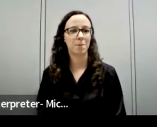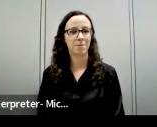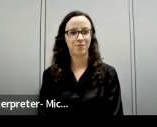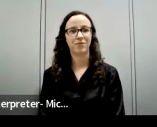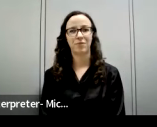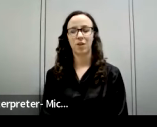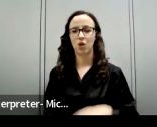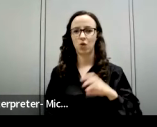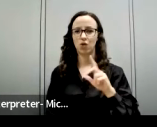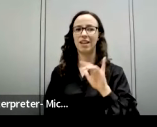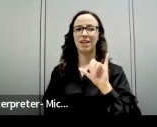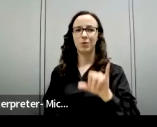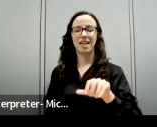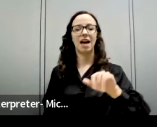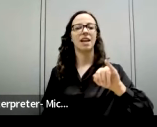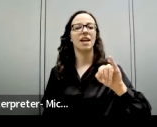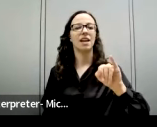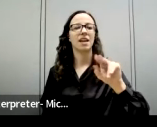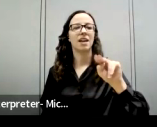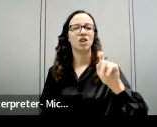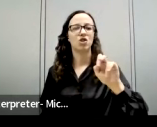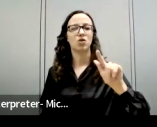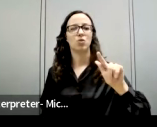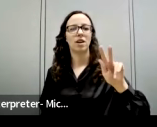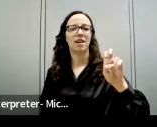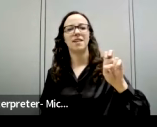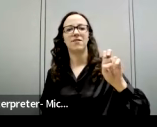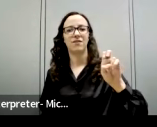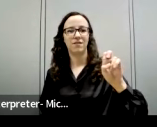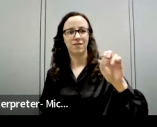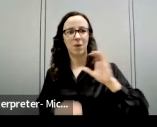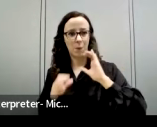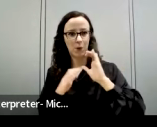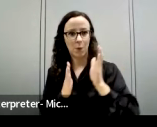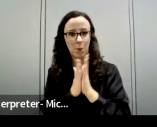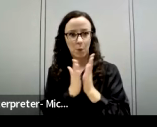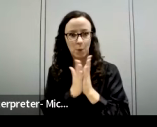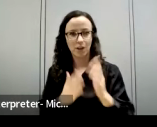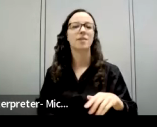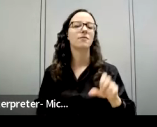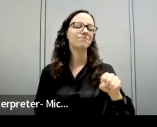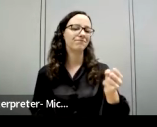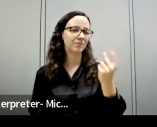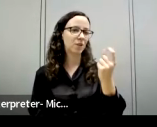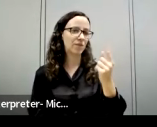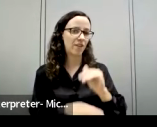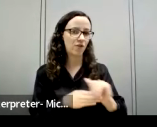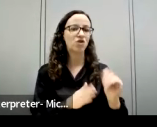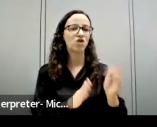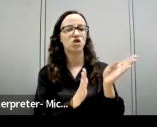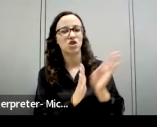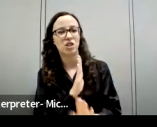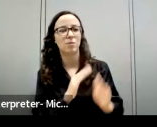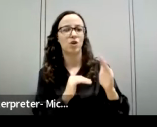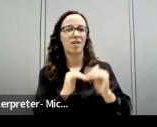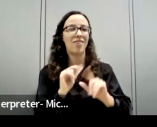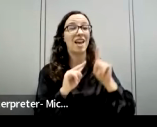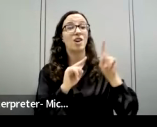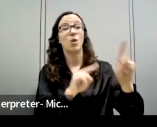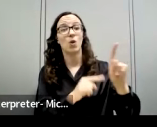Was this the Interp book with Anna Martinez Stephanie? Yeah, it was only $11, which was way cheaper than going to